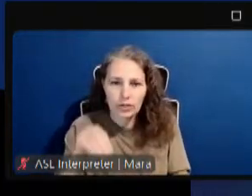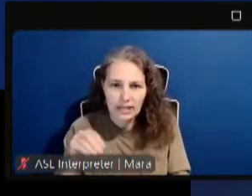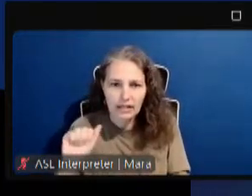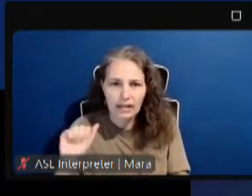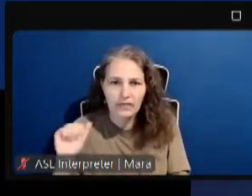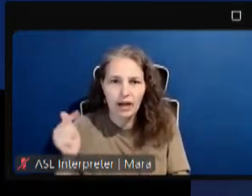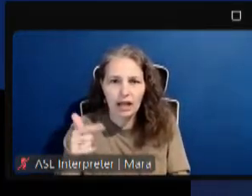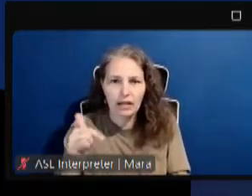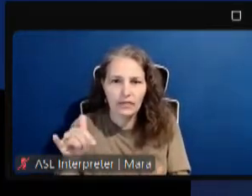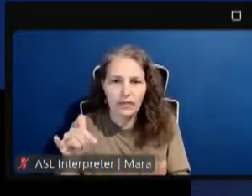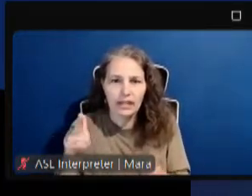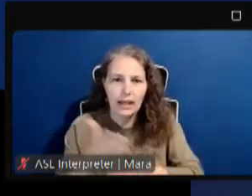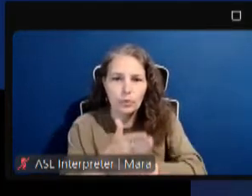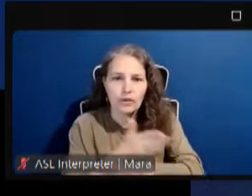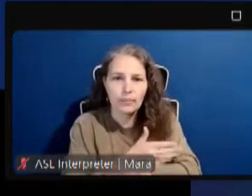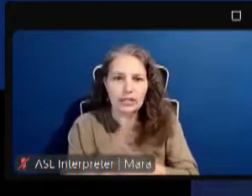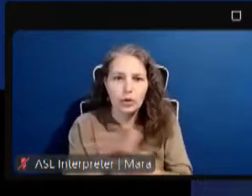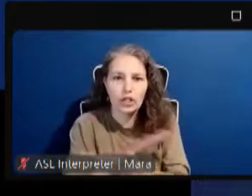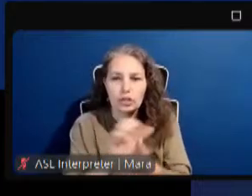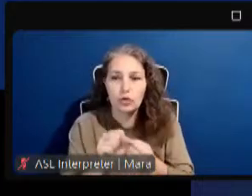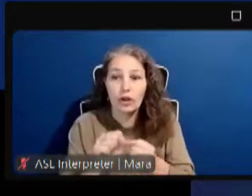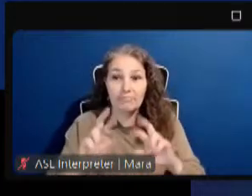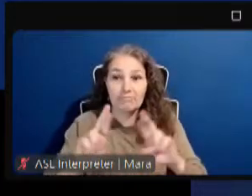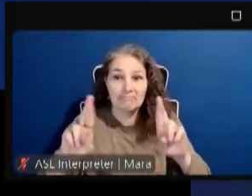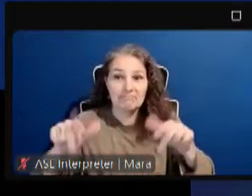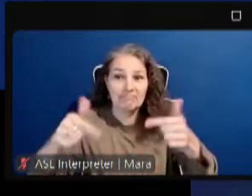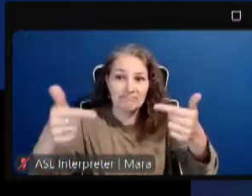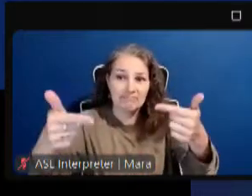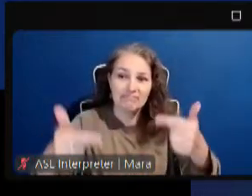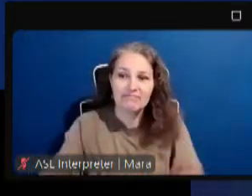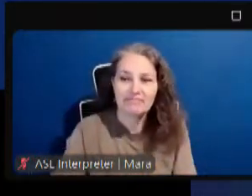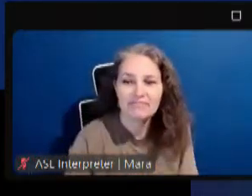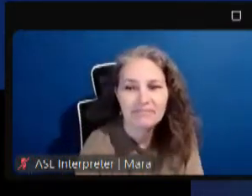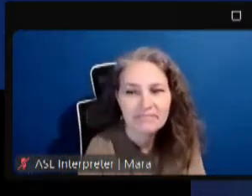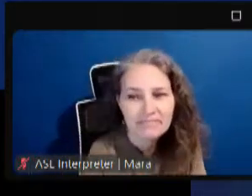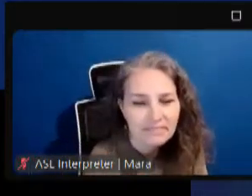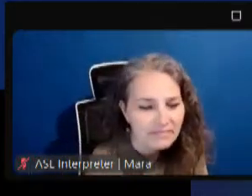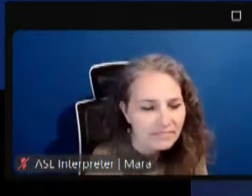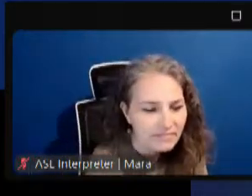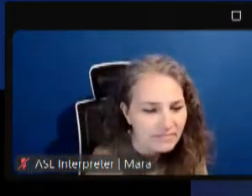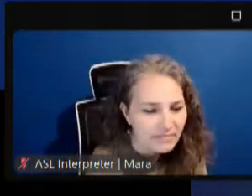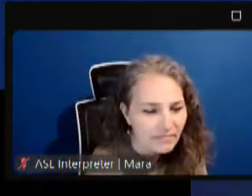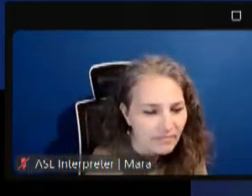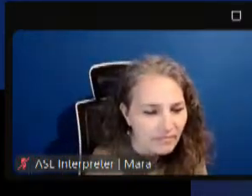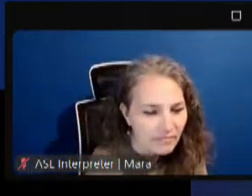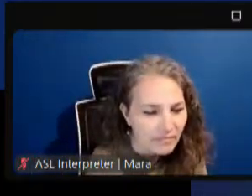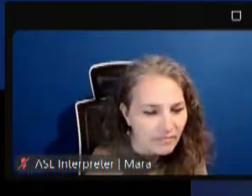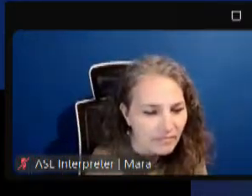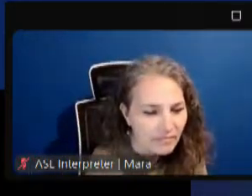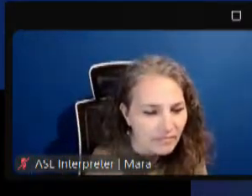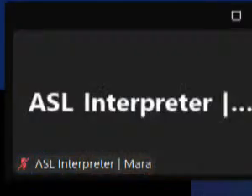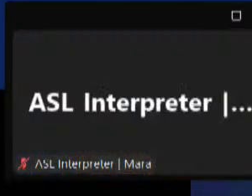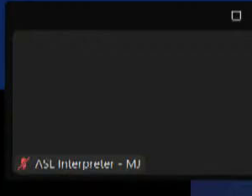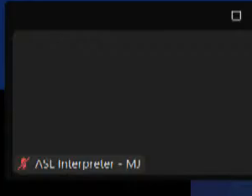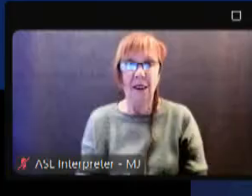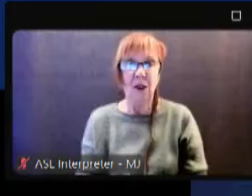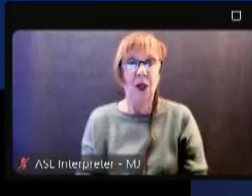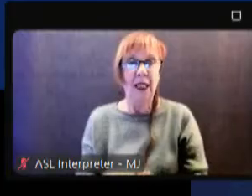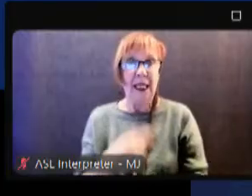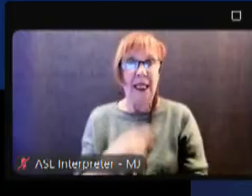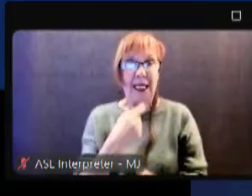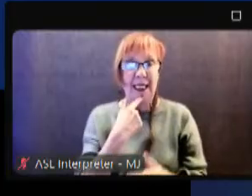destroyed, and the improvements here mean structures. But you see where it says new roll value, it's still showing in this